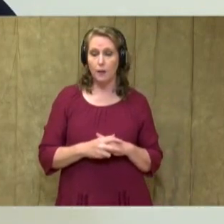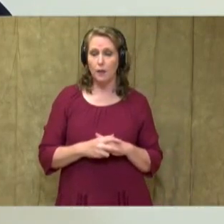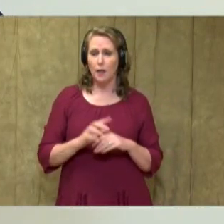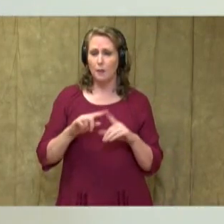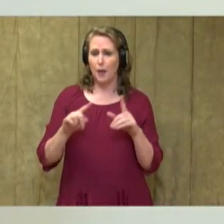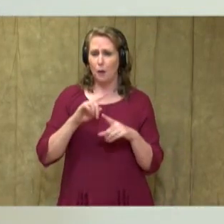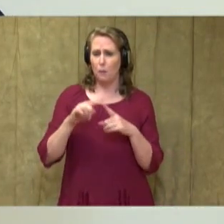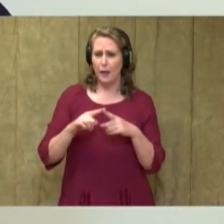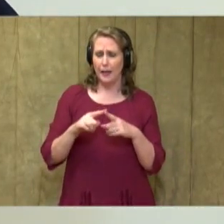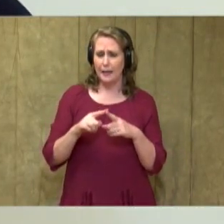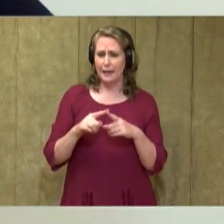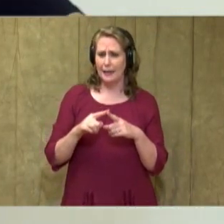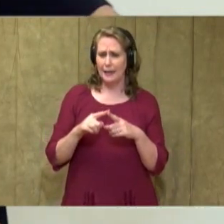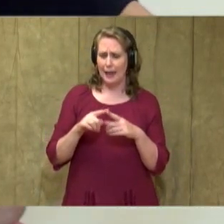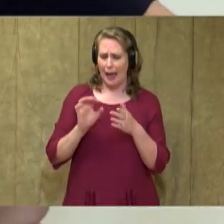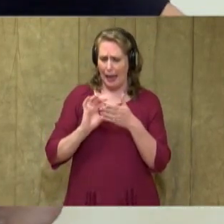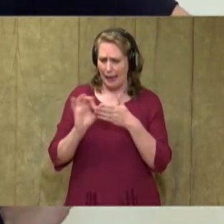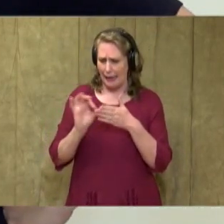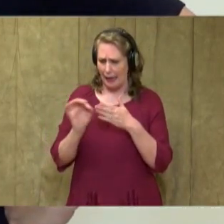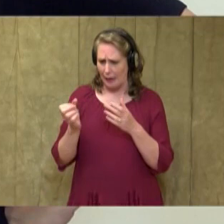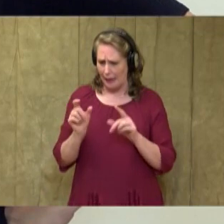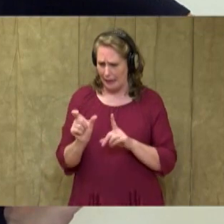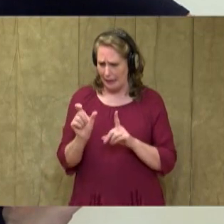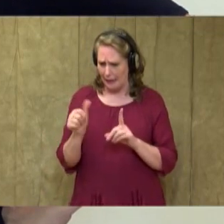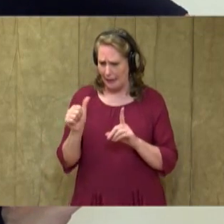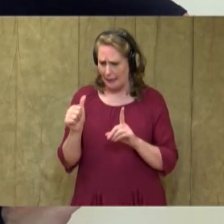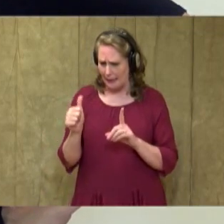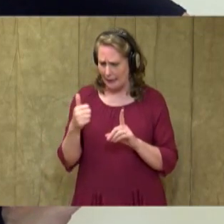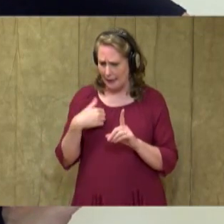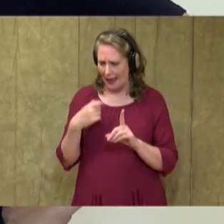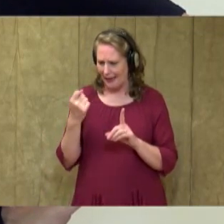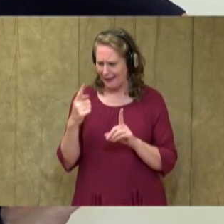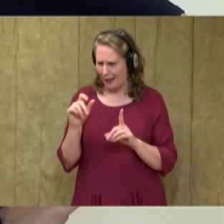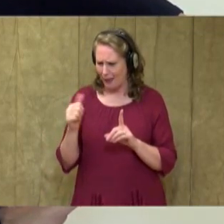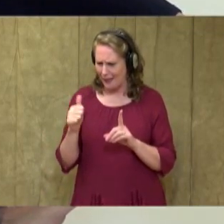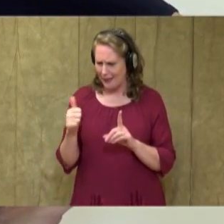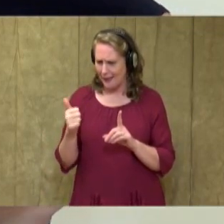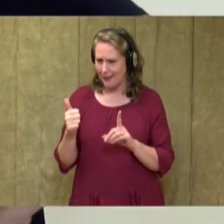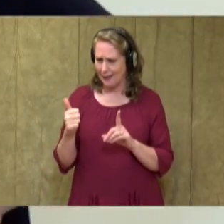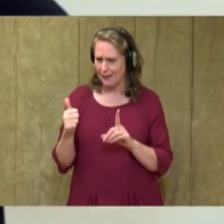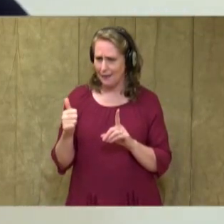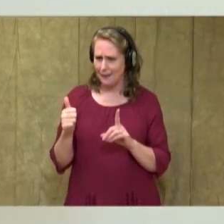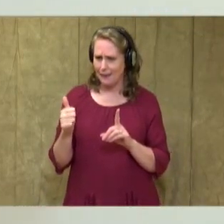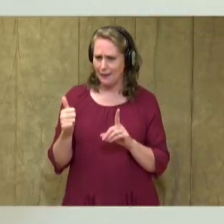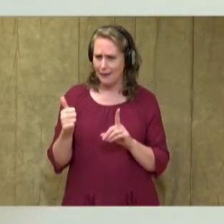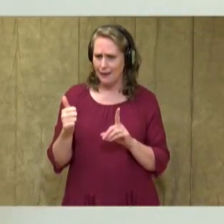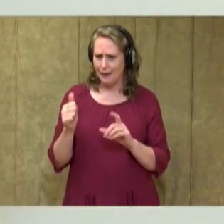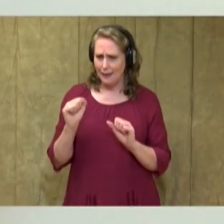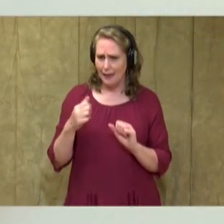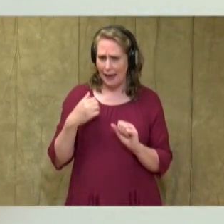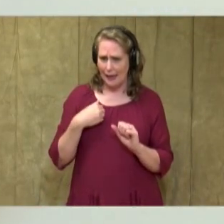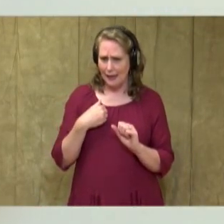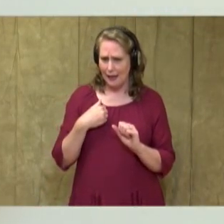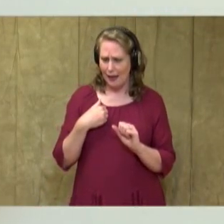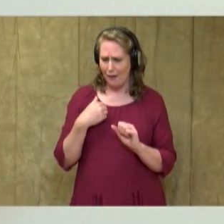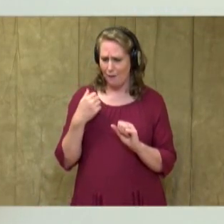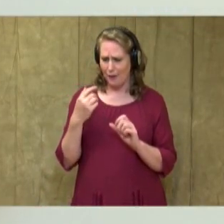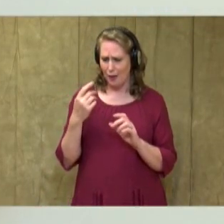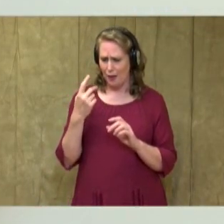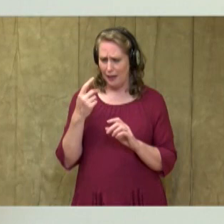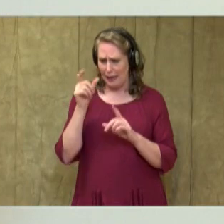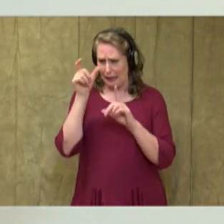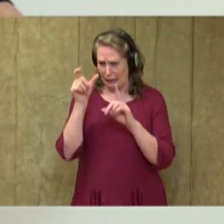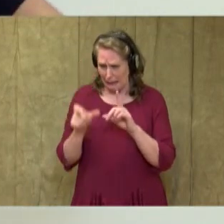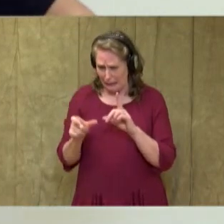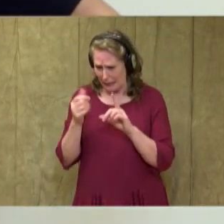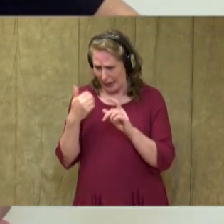But then when I go here, I counted and there were 11 tens. Can I have 2 digits